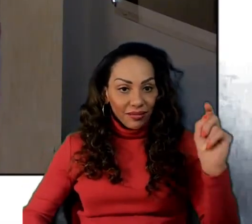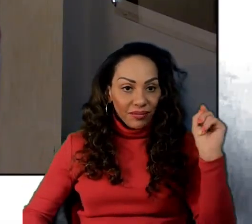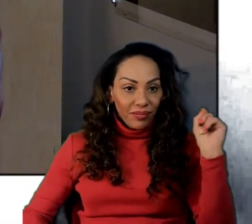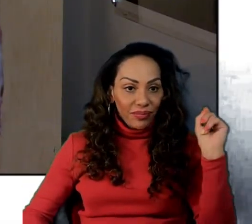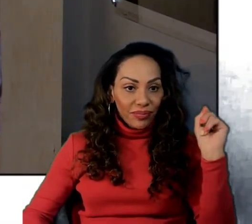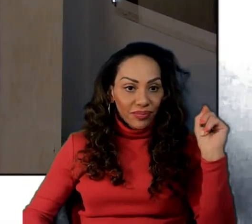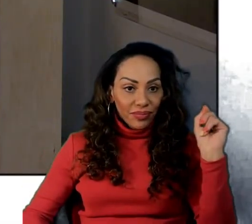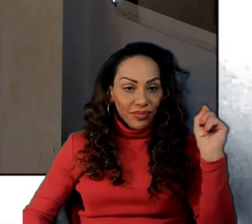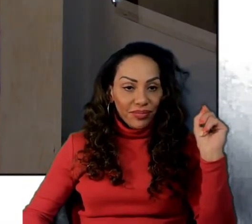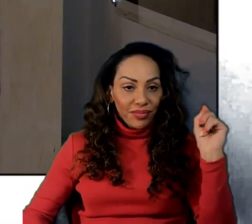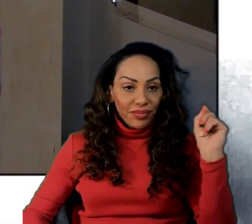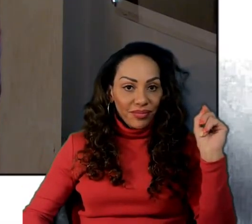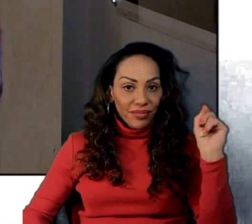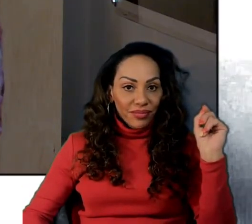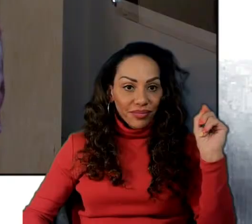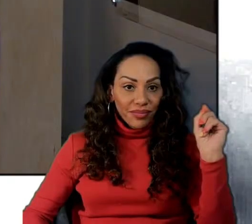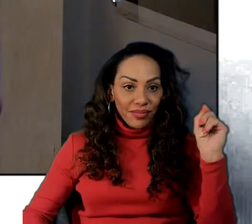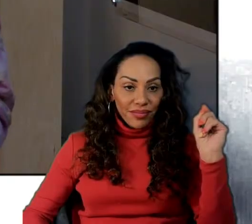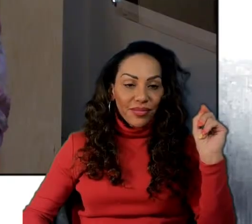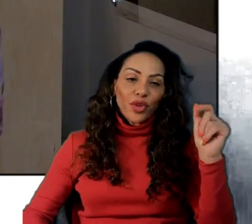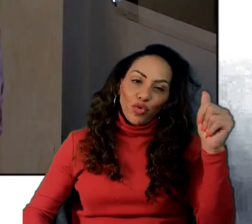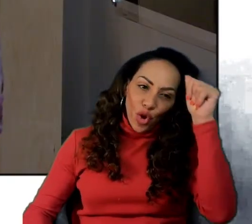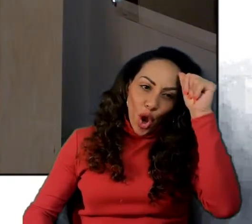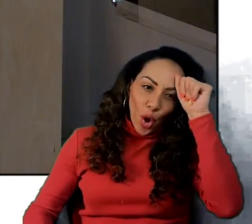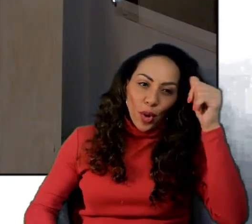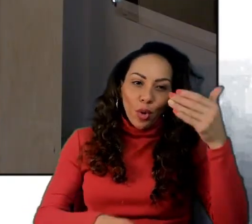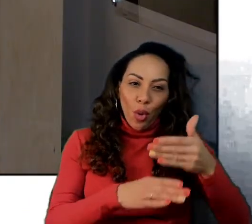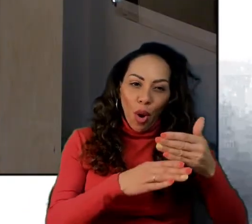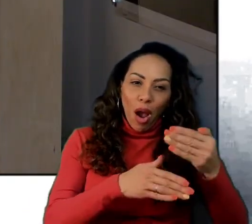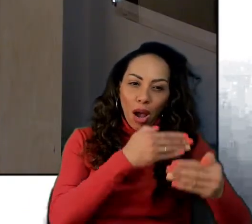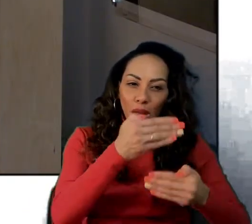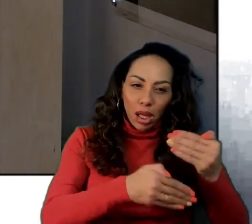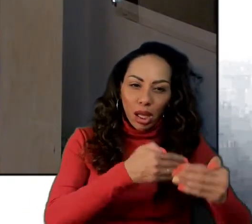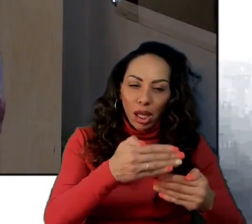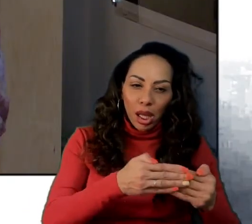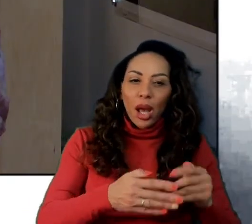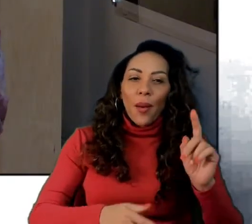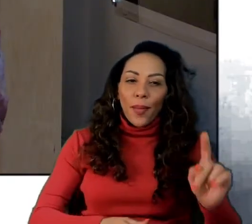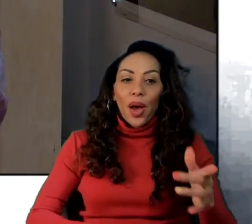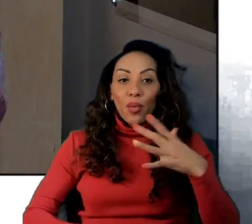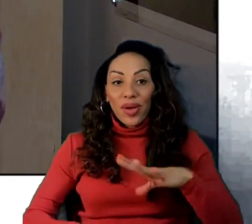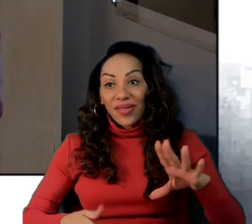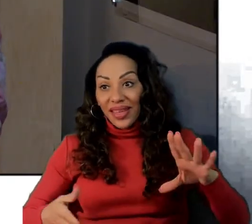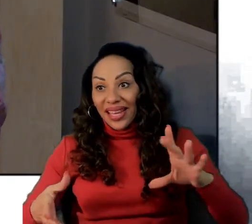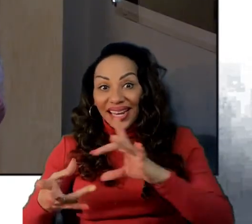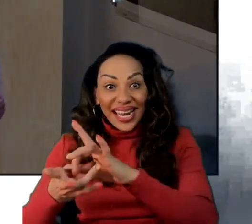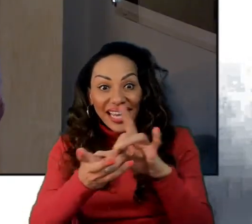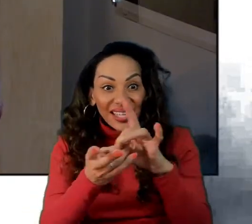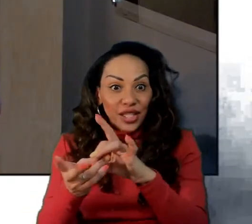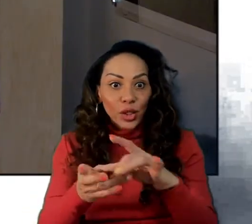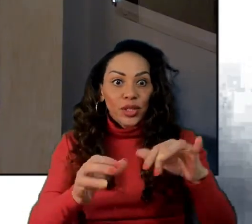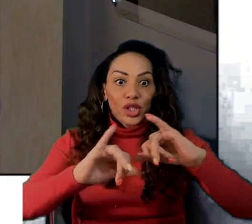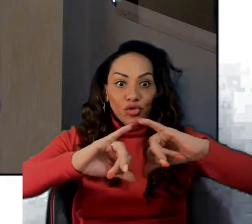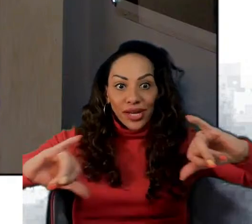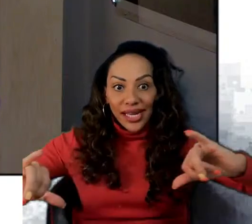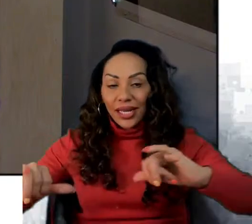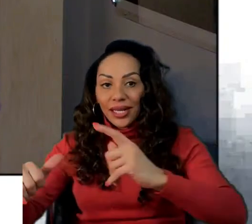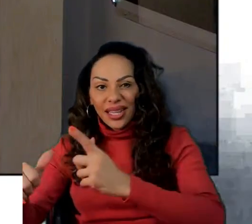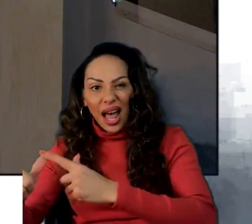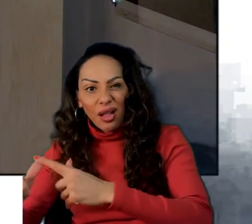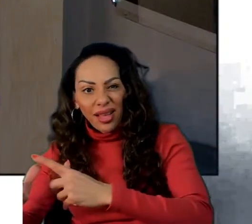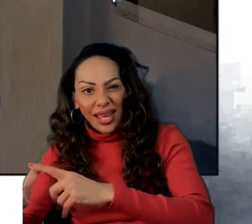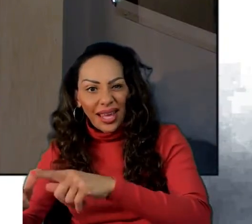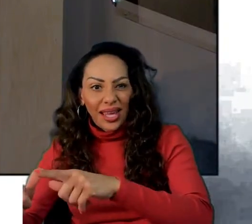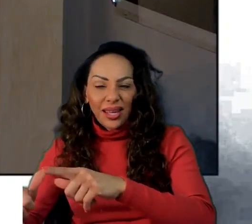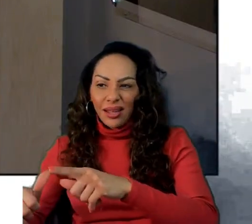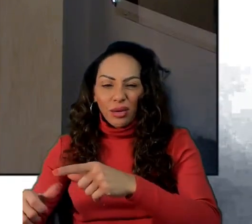didn't necessarily always do what we expected, and there was that kind of element in there of the algae doing its own thing, even